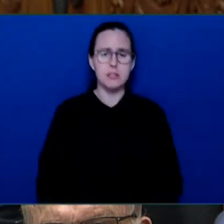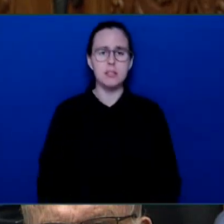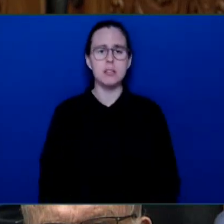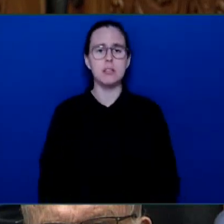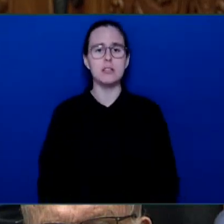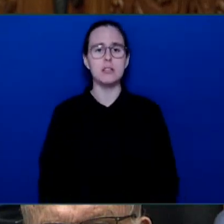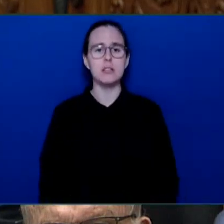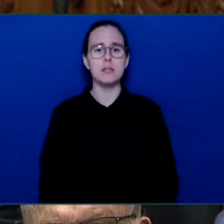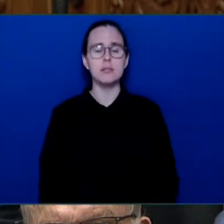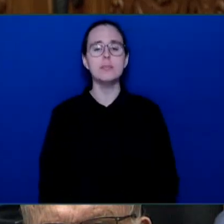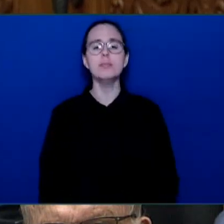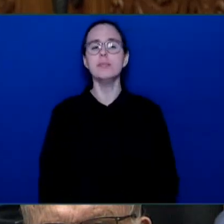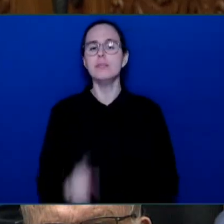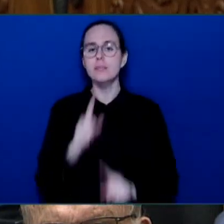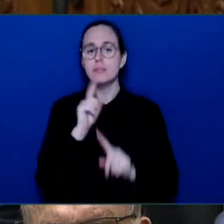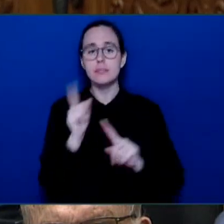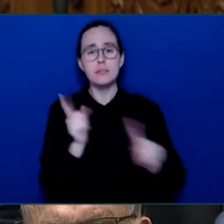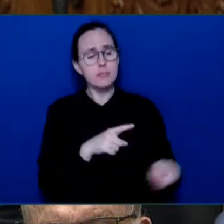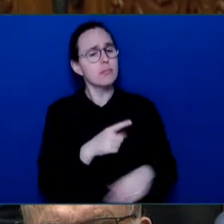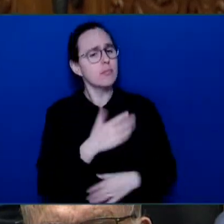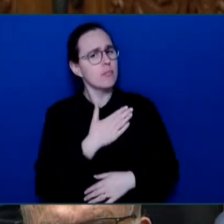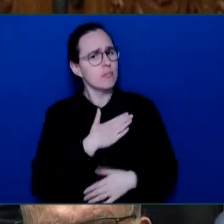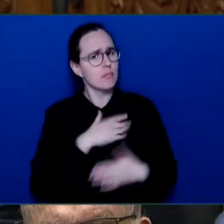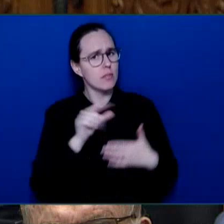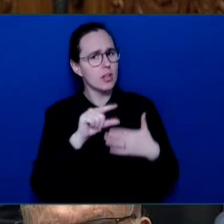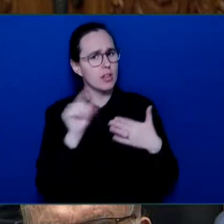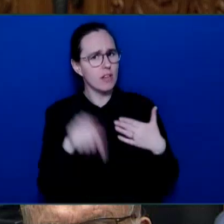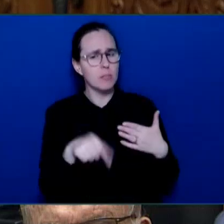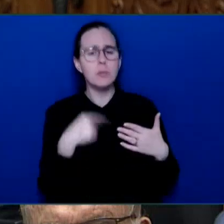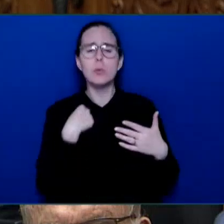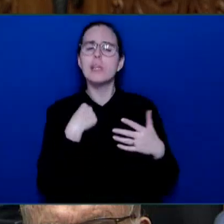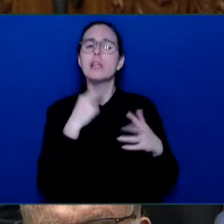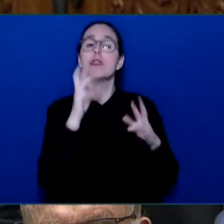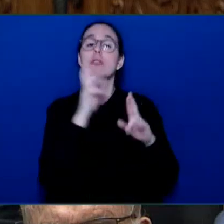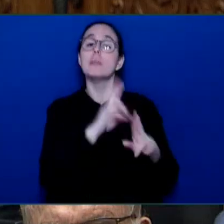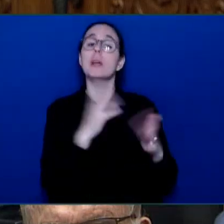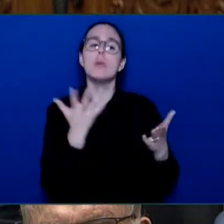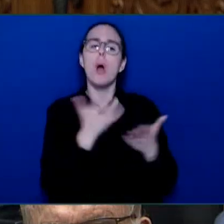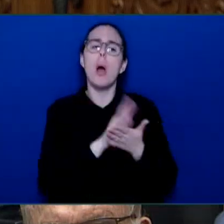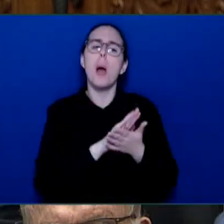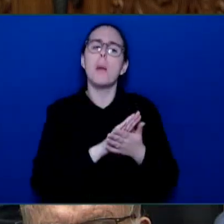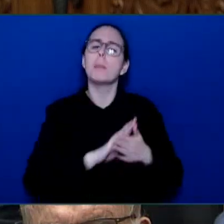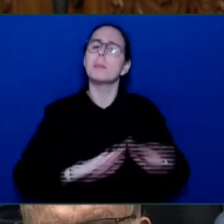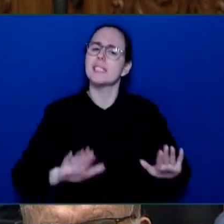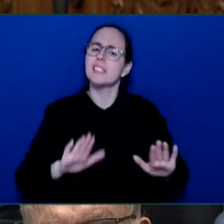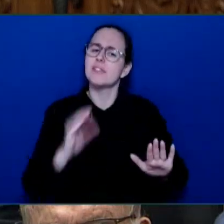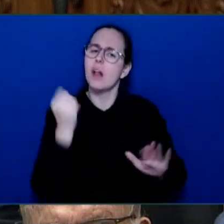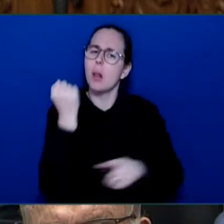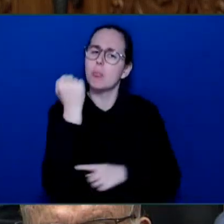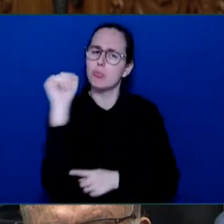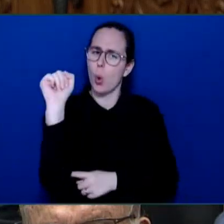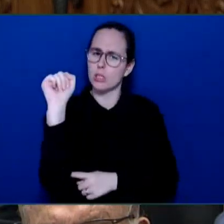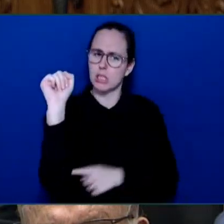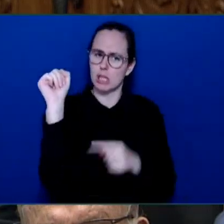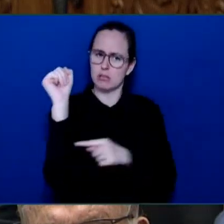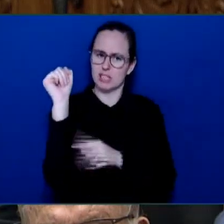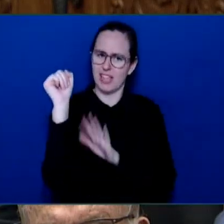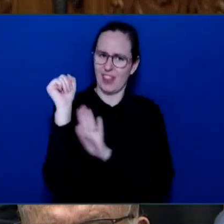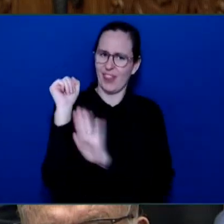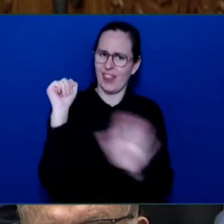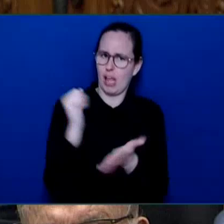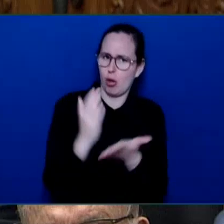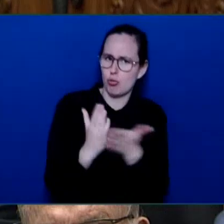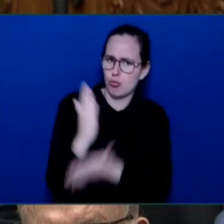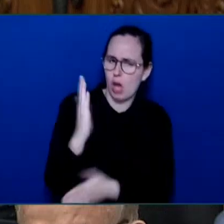peacefully protest. At the same time, we expect protesters to follow the law. Threats